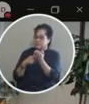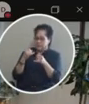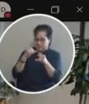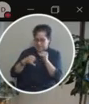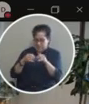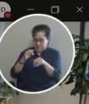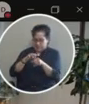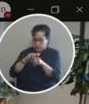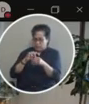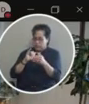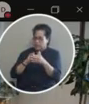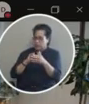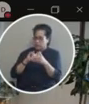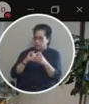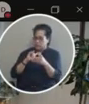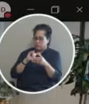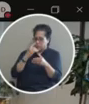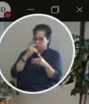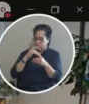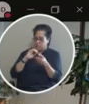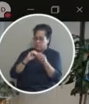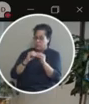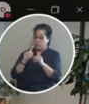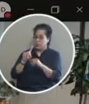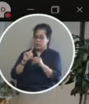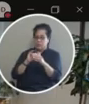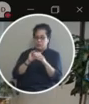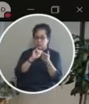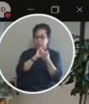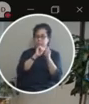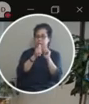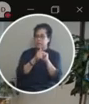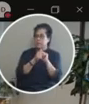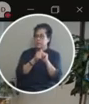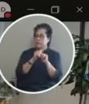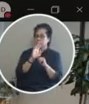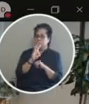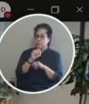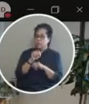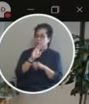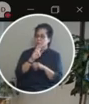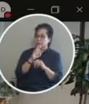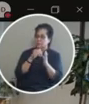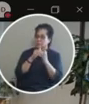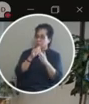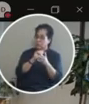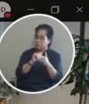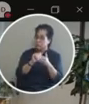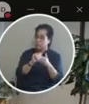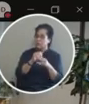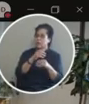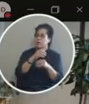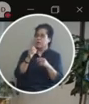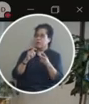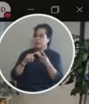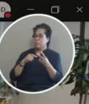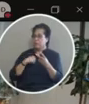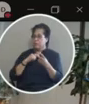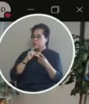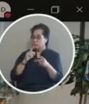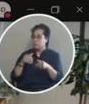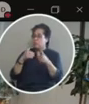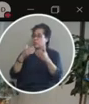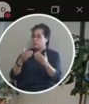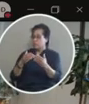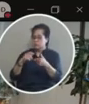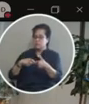that was taken on item number 1, which was the amended version of the $6.6 million. And then my actual motion was